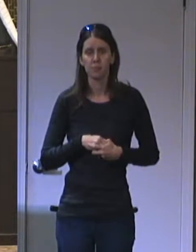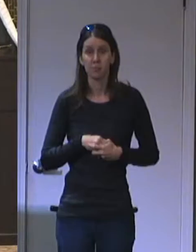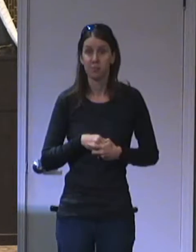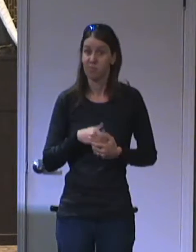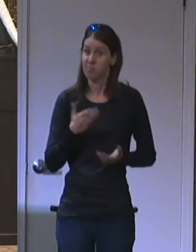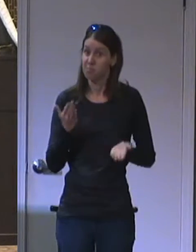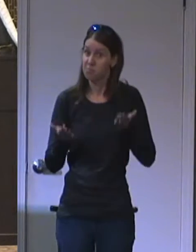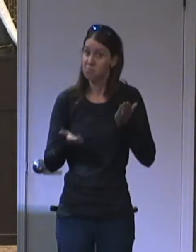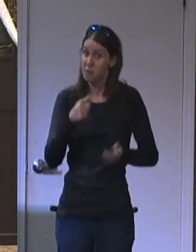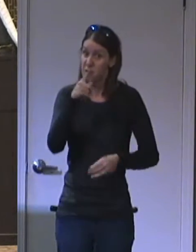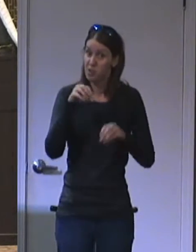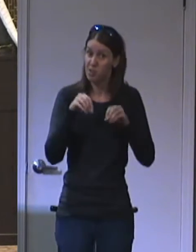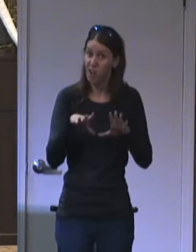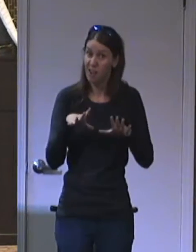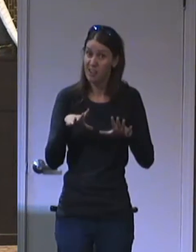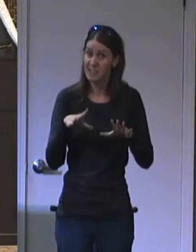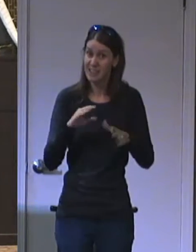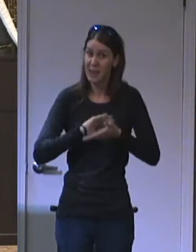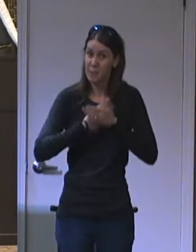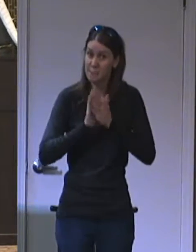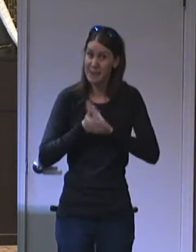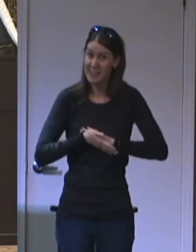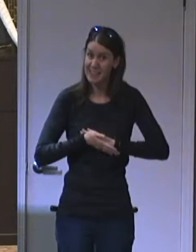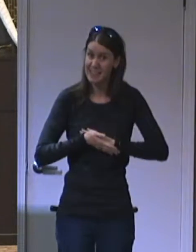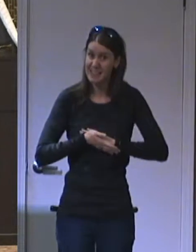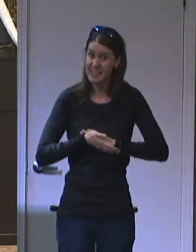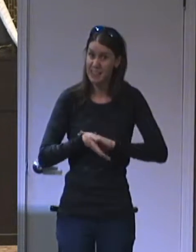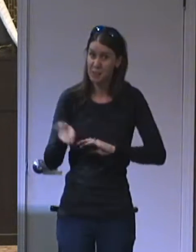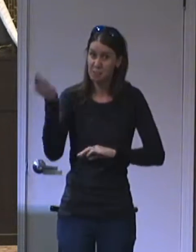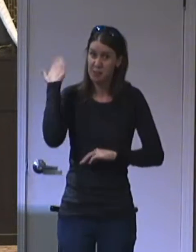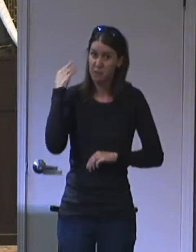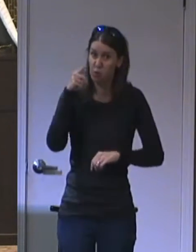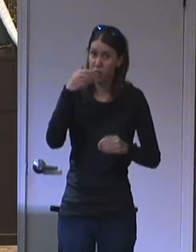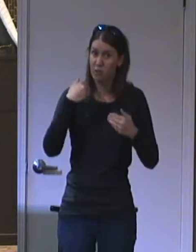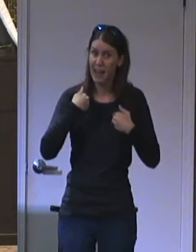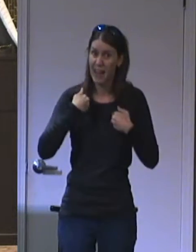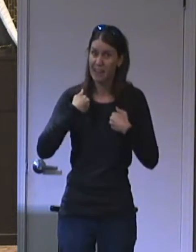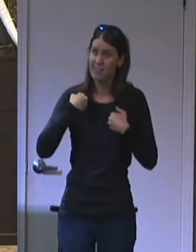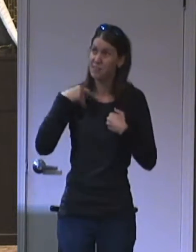some peace that you may have once known with God?